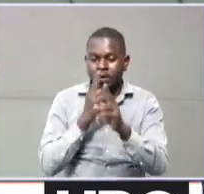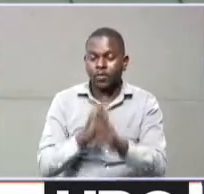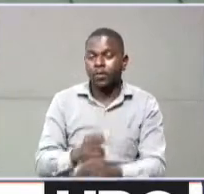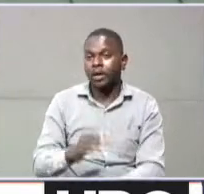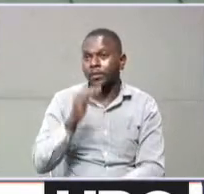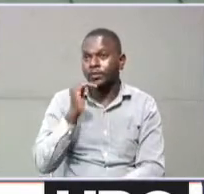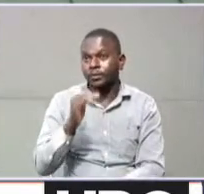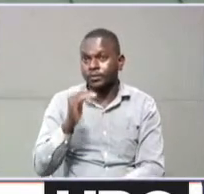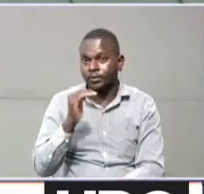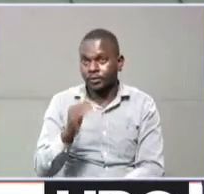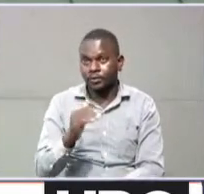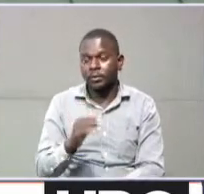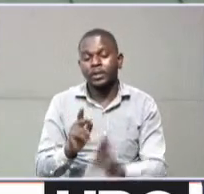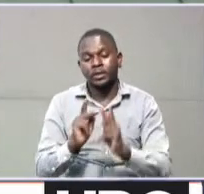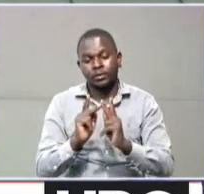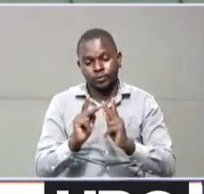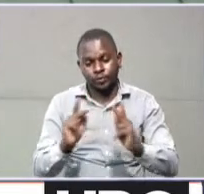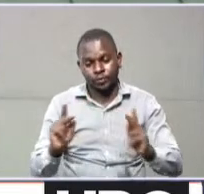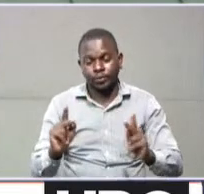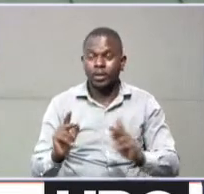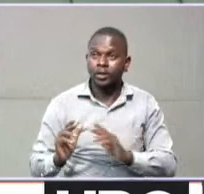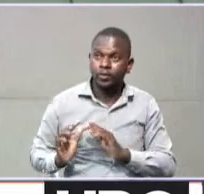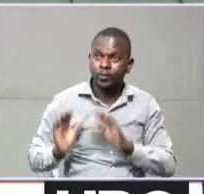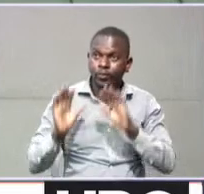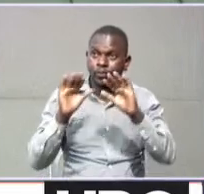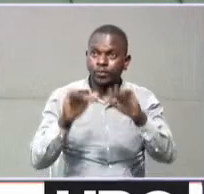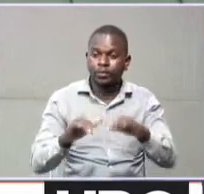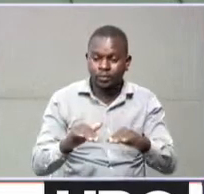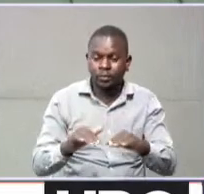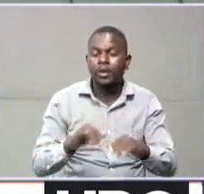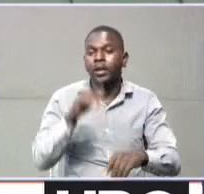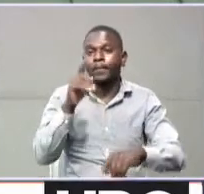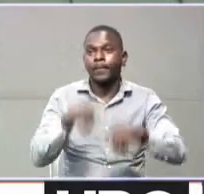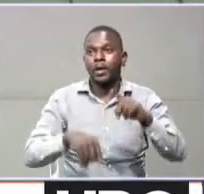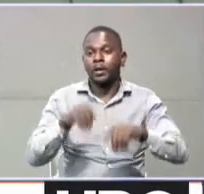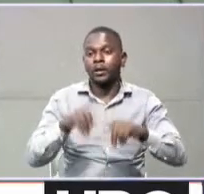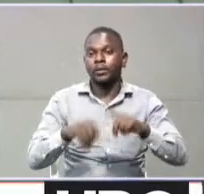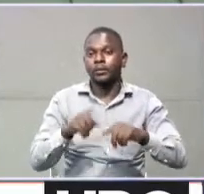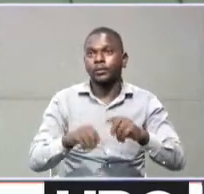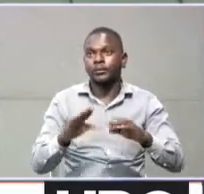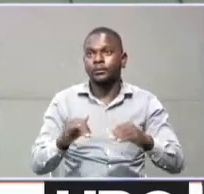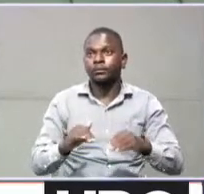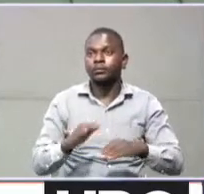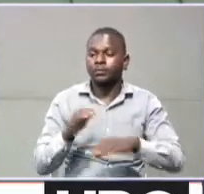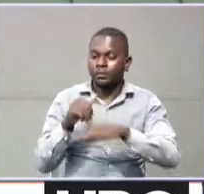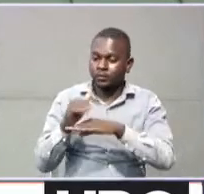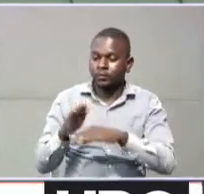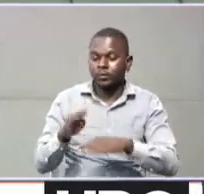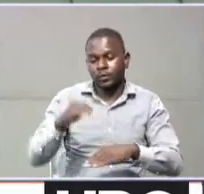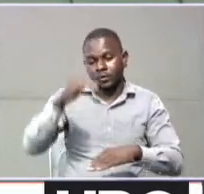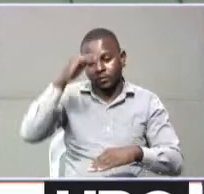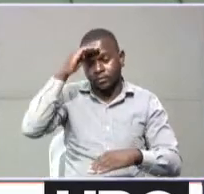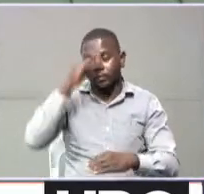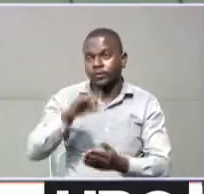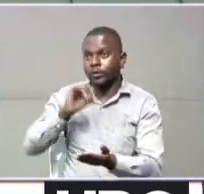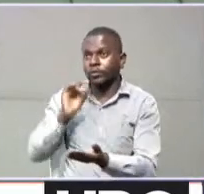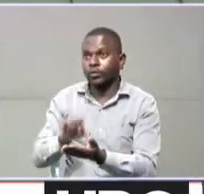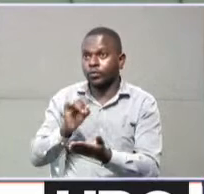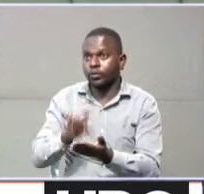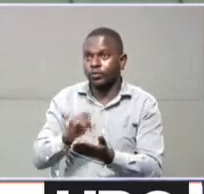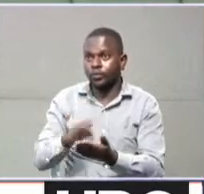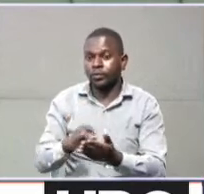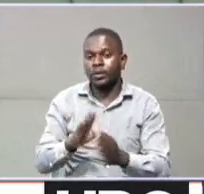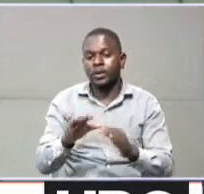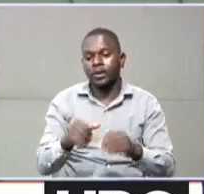speaker peaceful assemblies of the organs of the party have been dispassed by uganda police force while